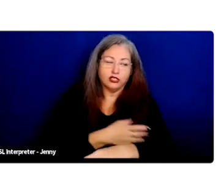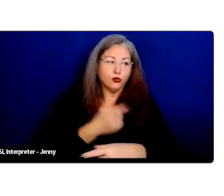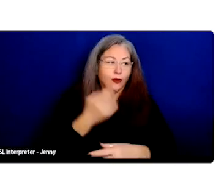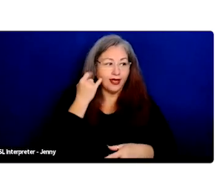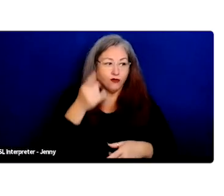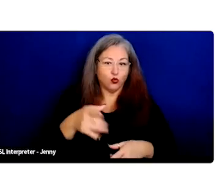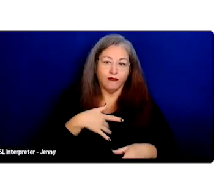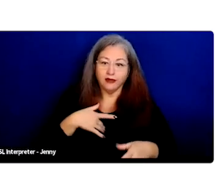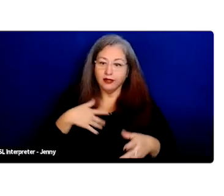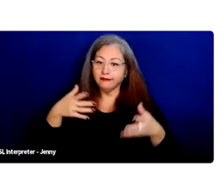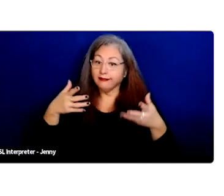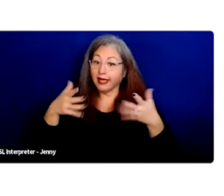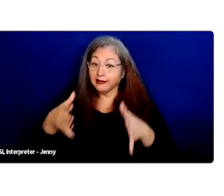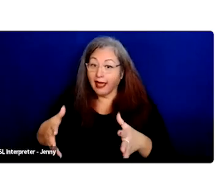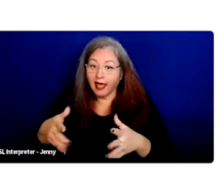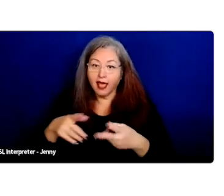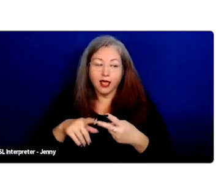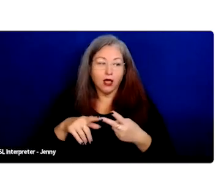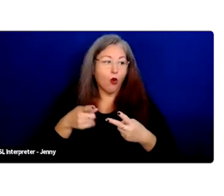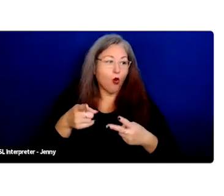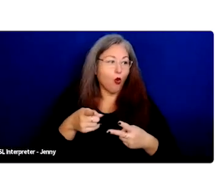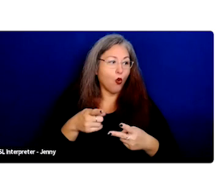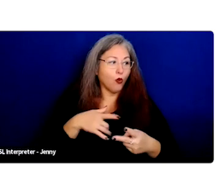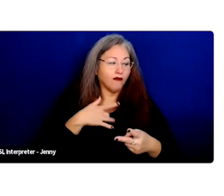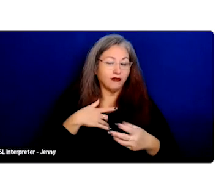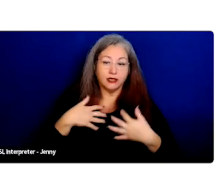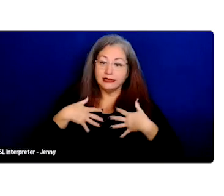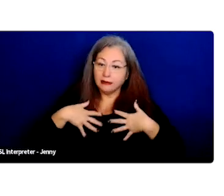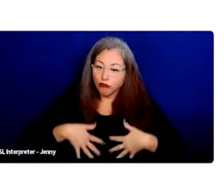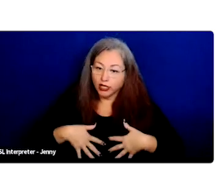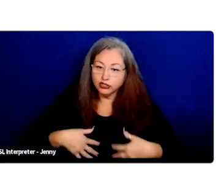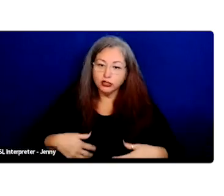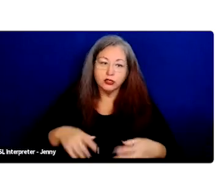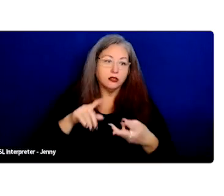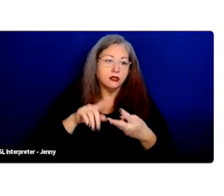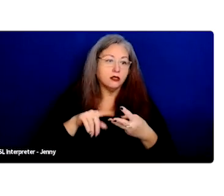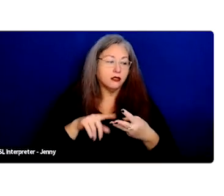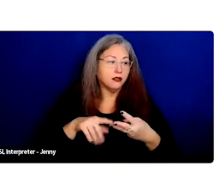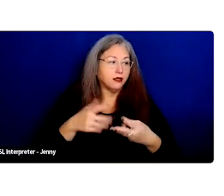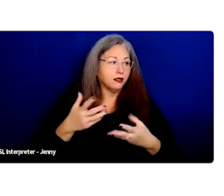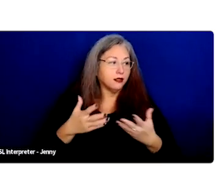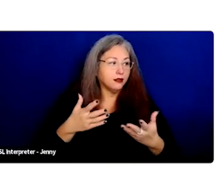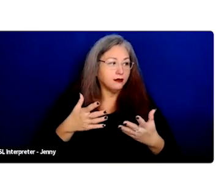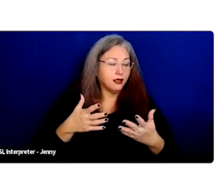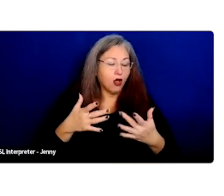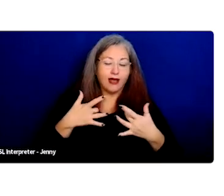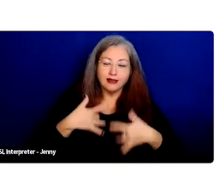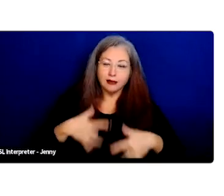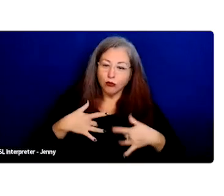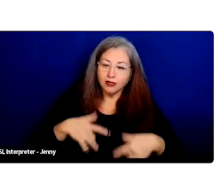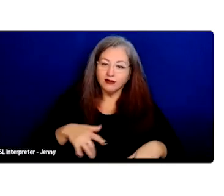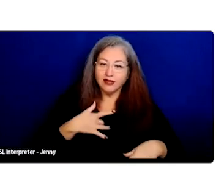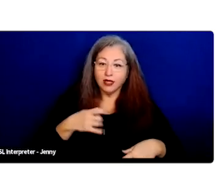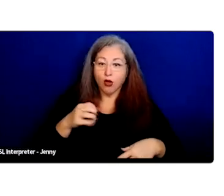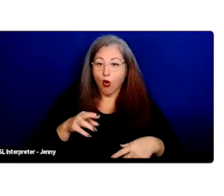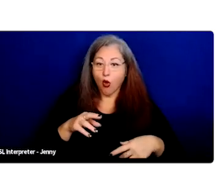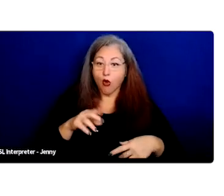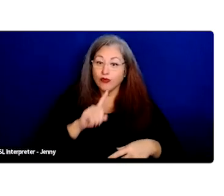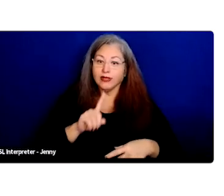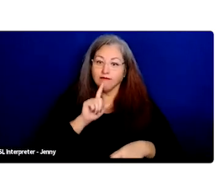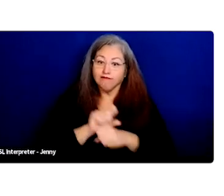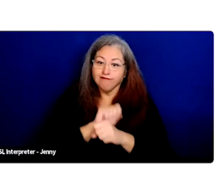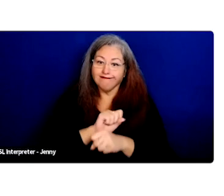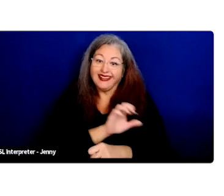anxiety, when we're experiencing depression, right? Whether it's depressive feelings or clinical